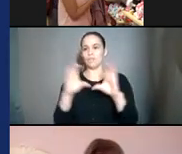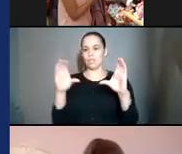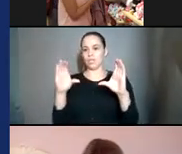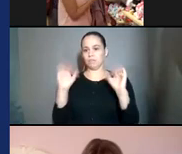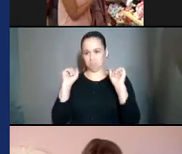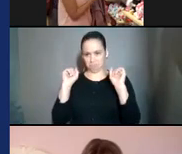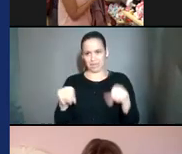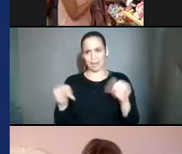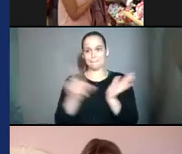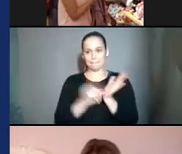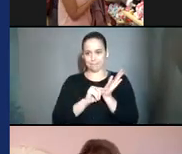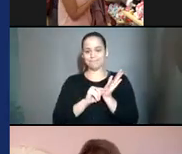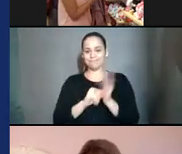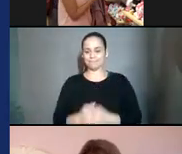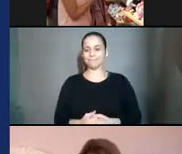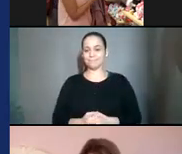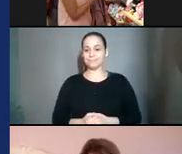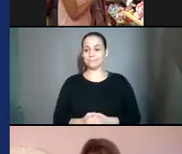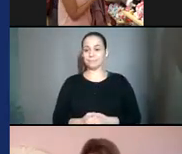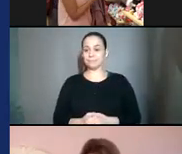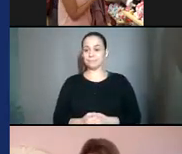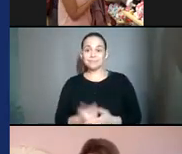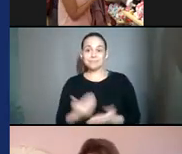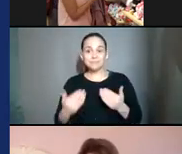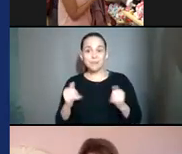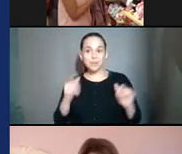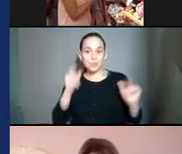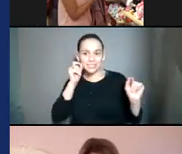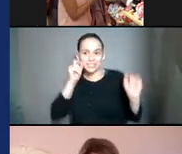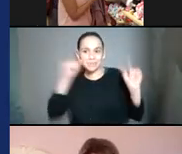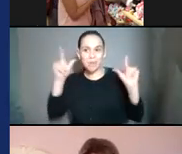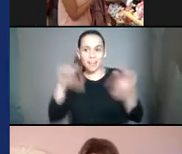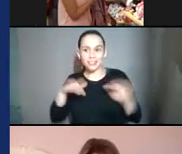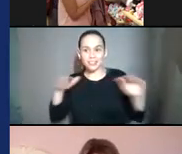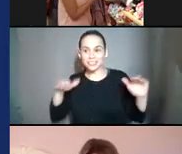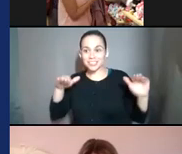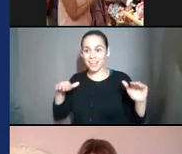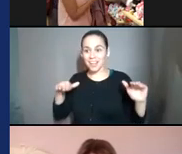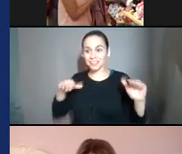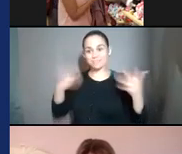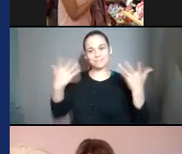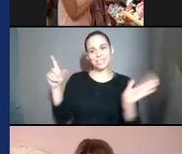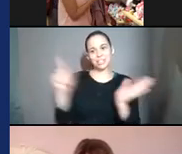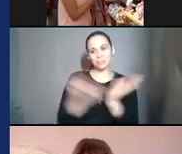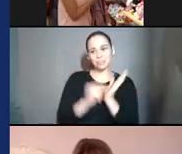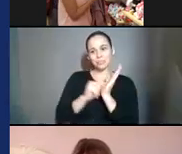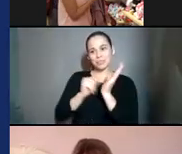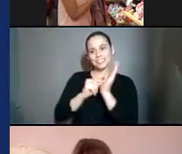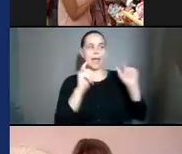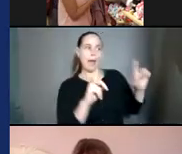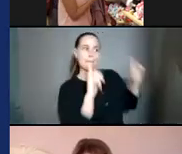printed. You can surprise your child by printing the certificate and displaying it somewhere at